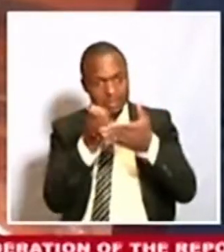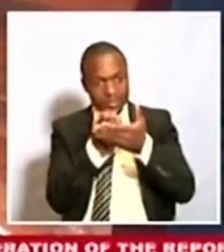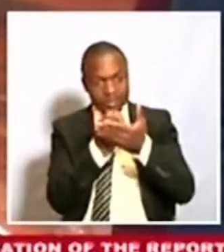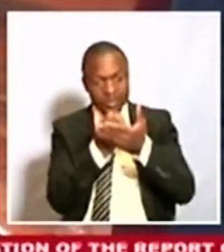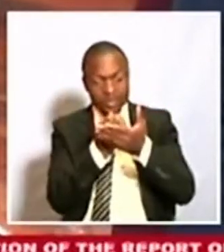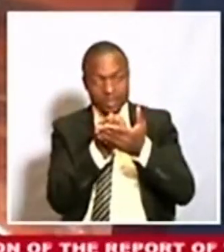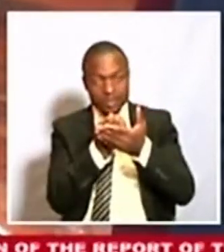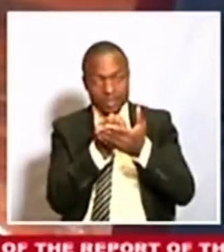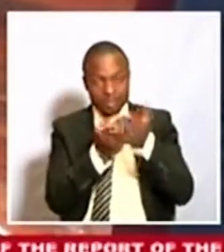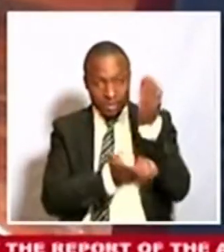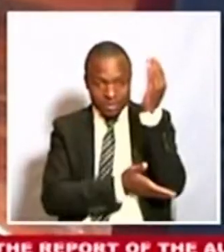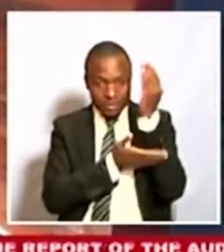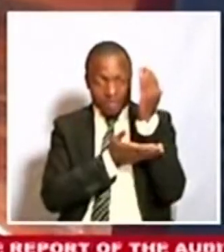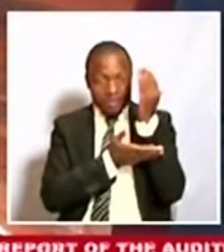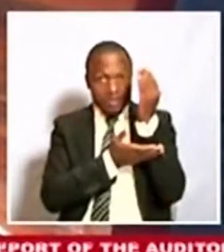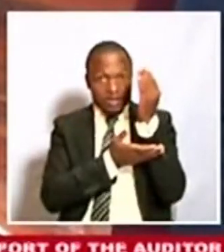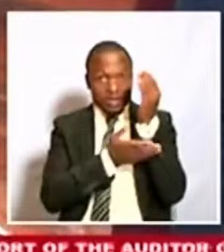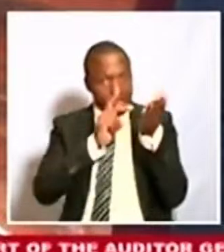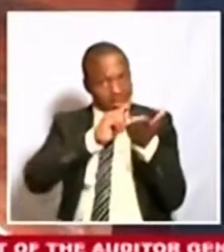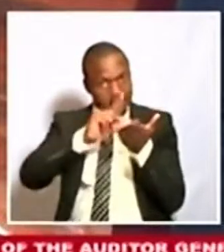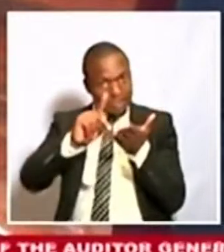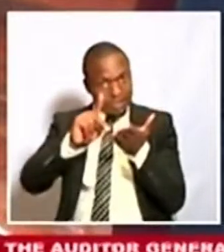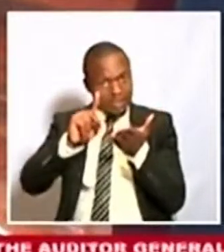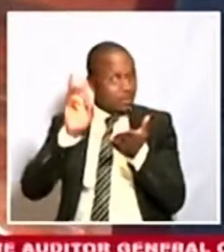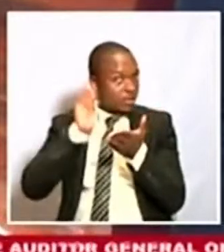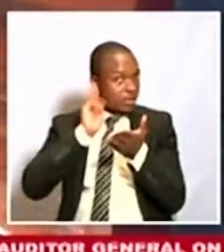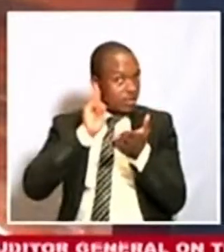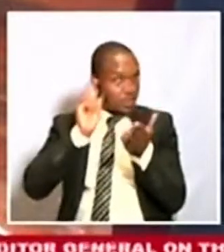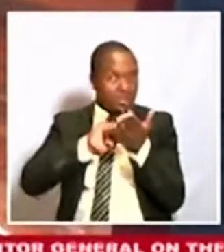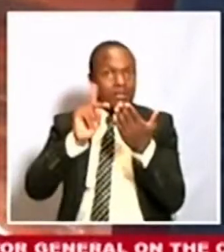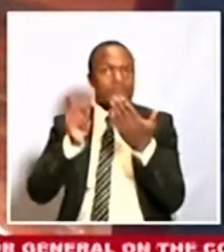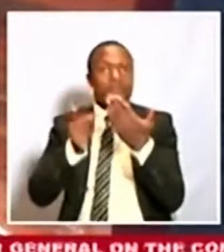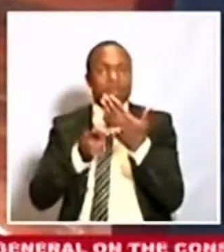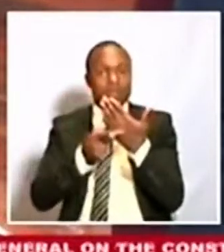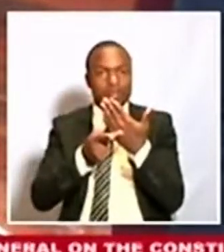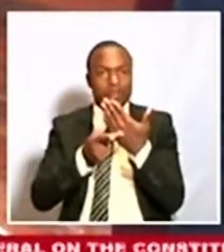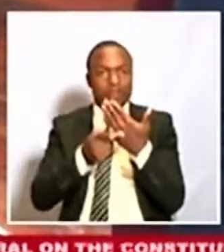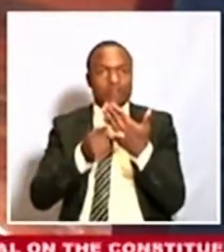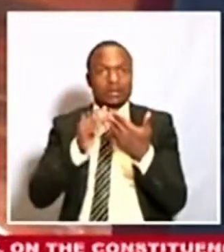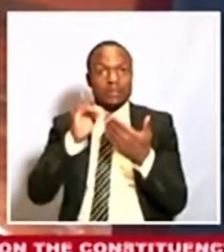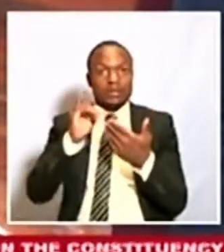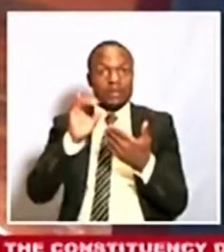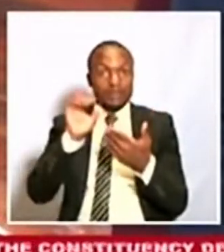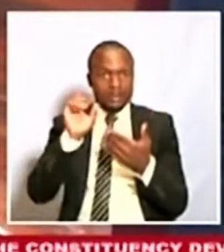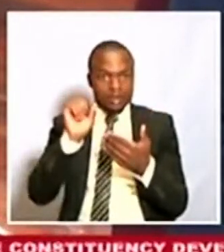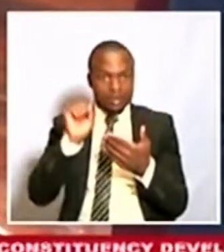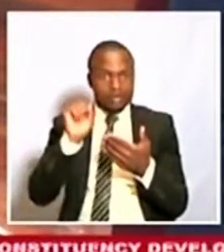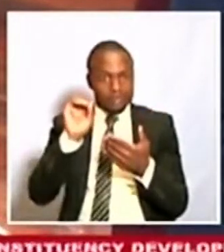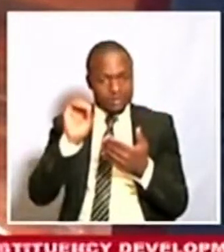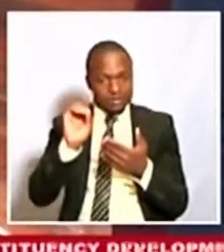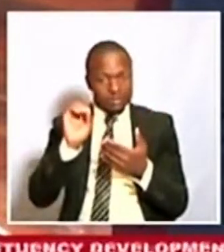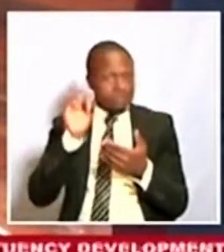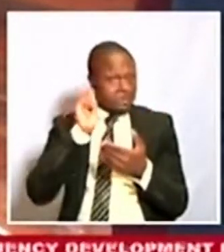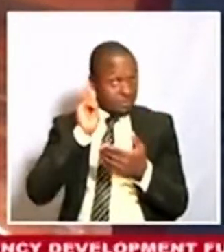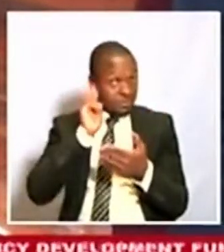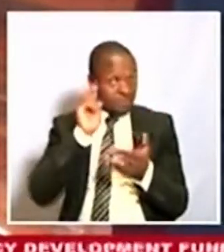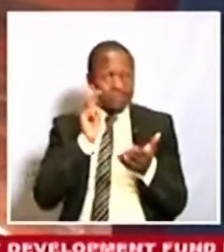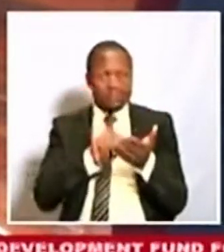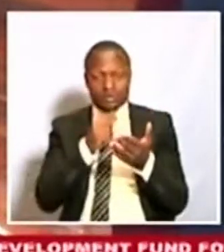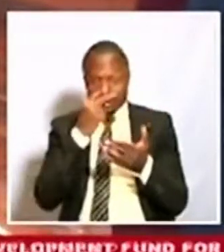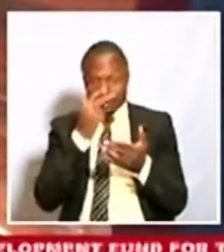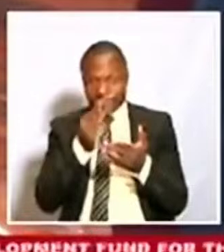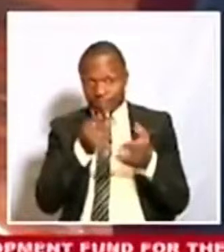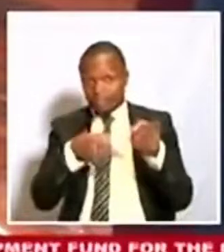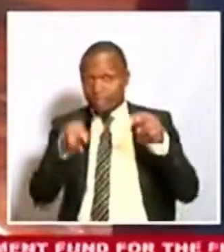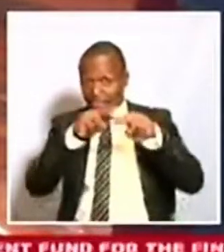intensified with a weekly radio program on the community radio station, ISO radio. This has seen an